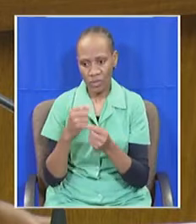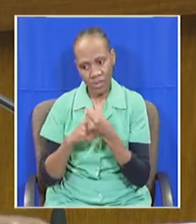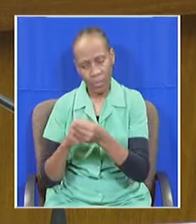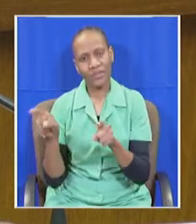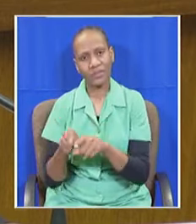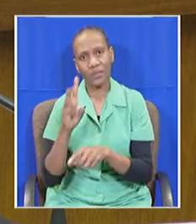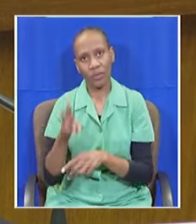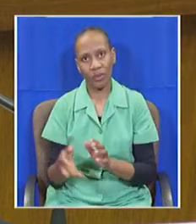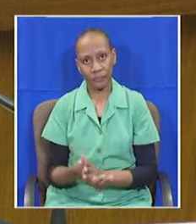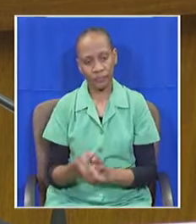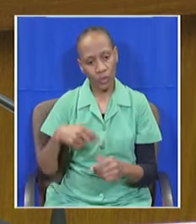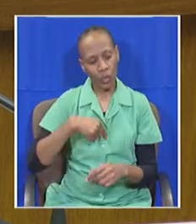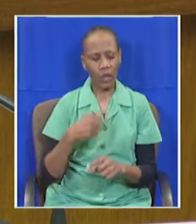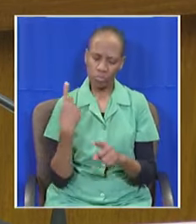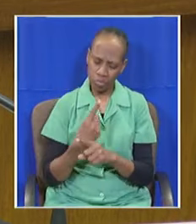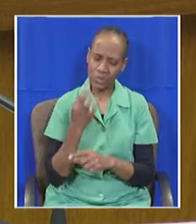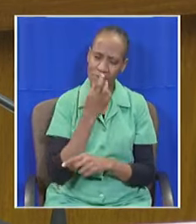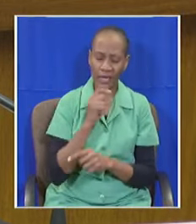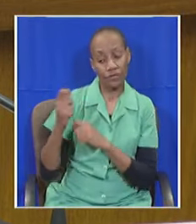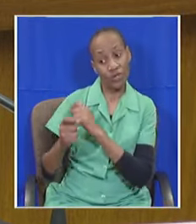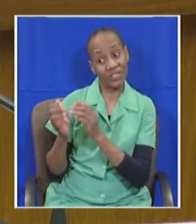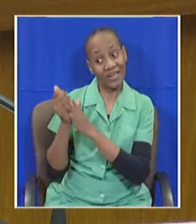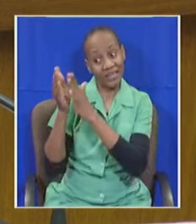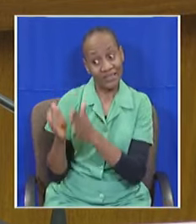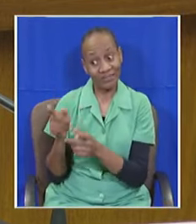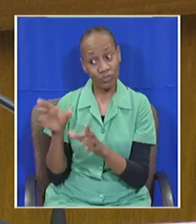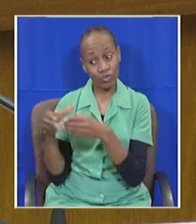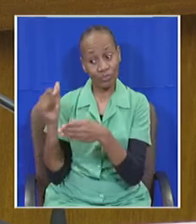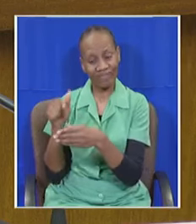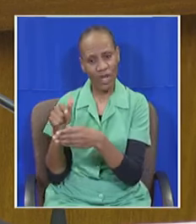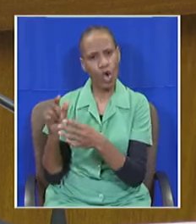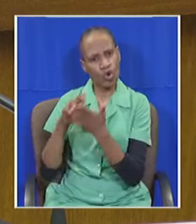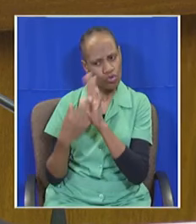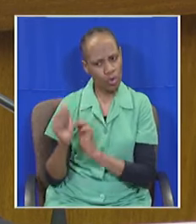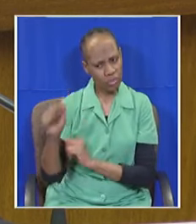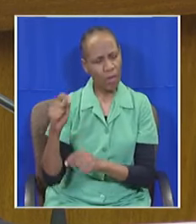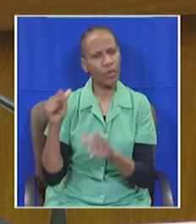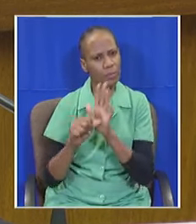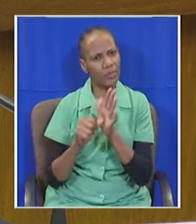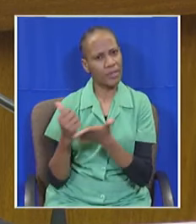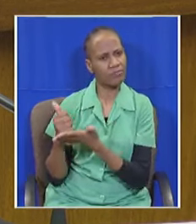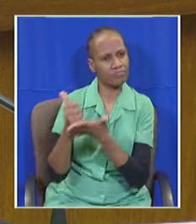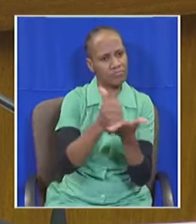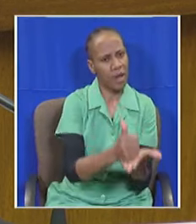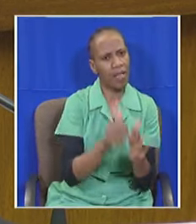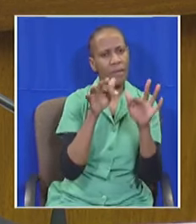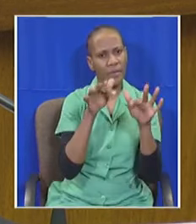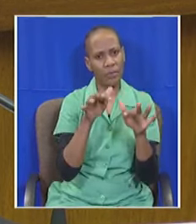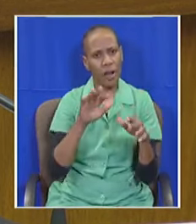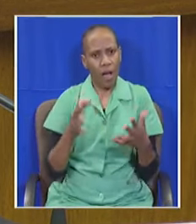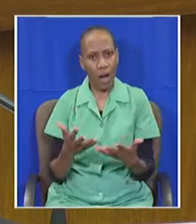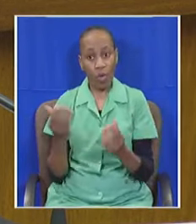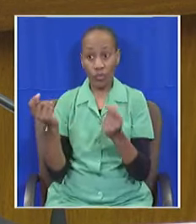Speaker, we have always maintained traditional leadership has a crucial role to play in governance of our people, particularly so in